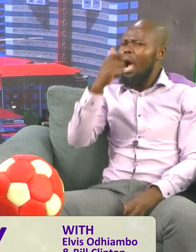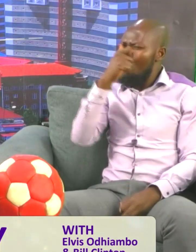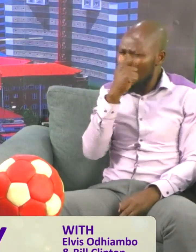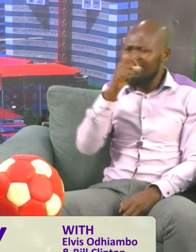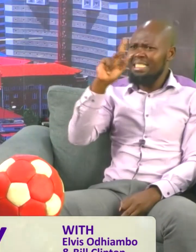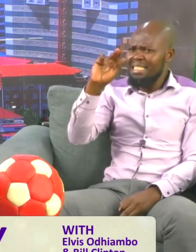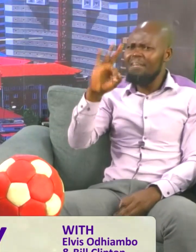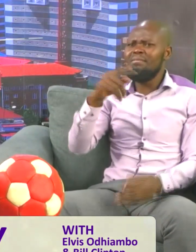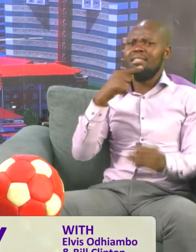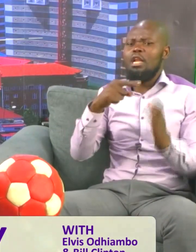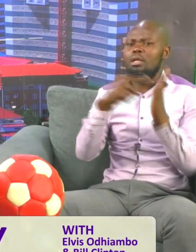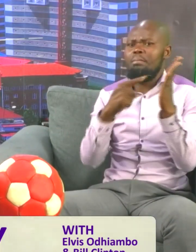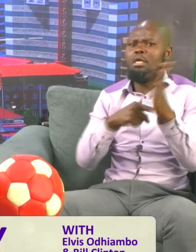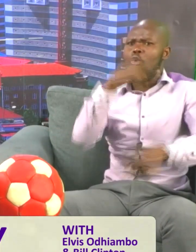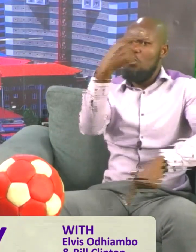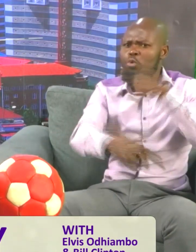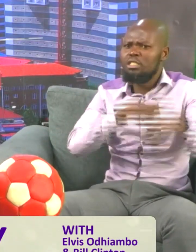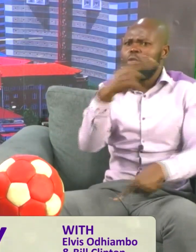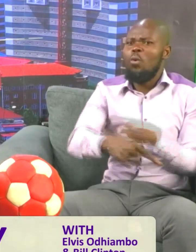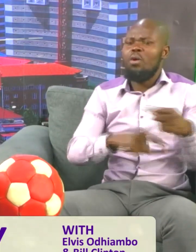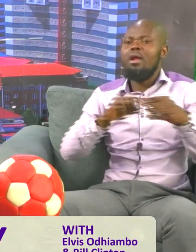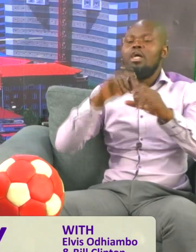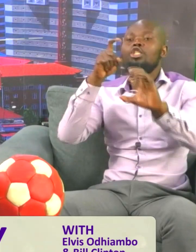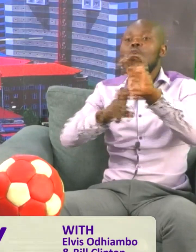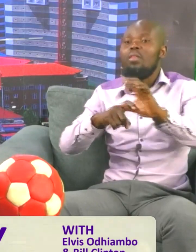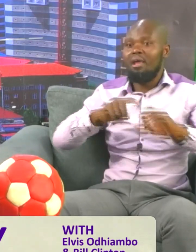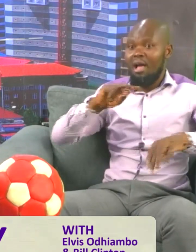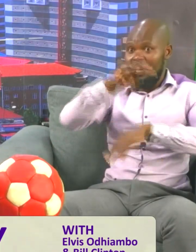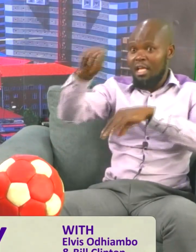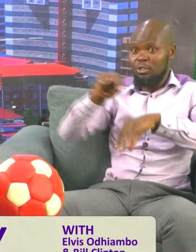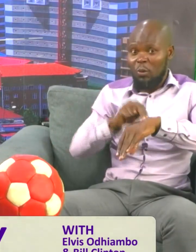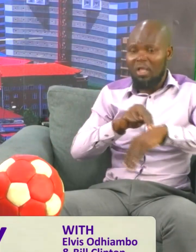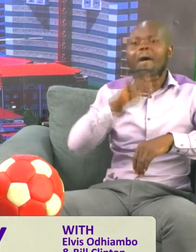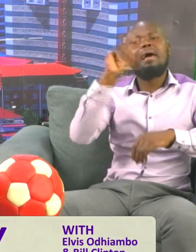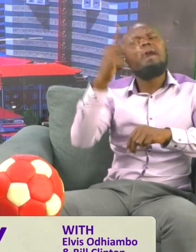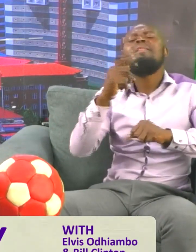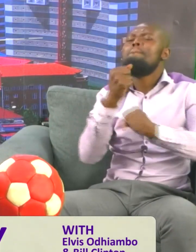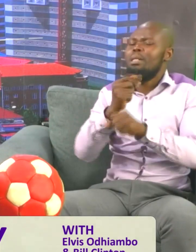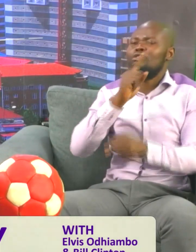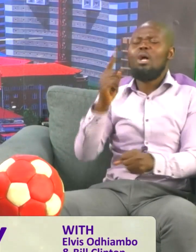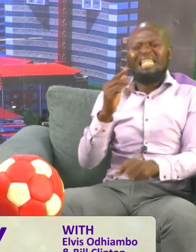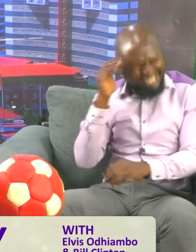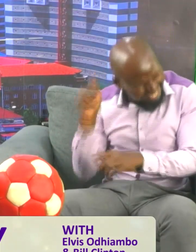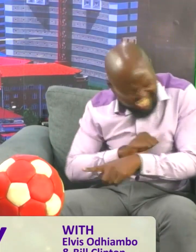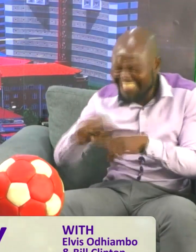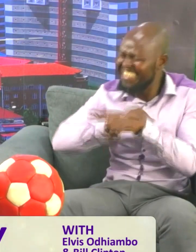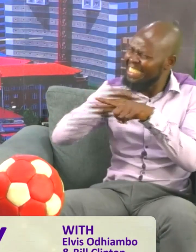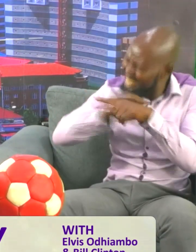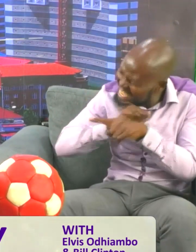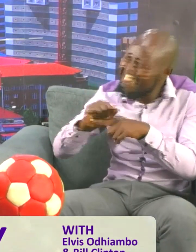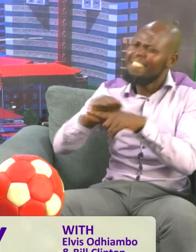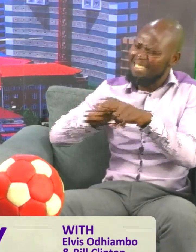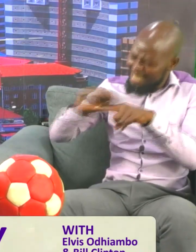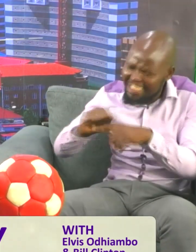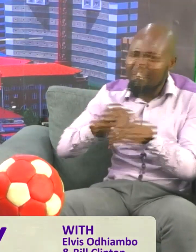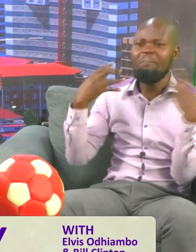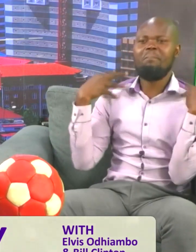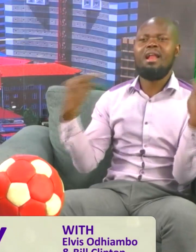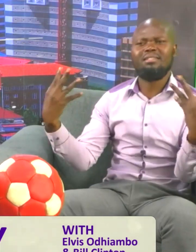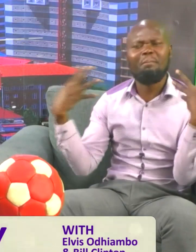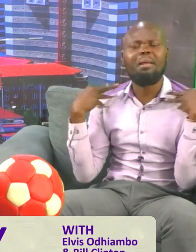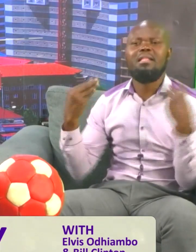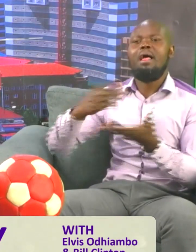even the best goalkeepers, even in the EPL, when it comes to penalty, you can't really tell how that will turn out.